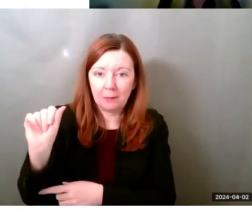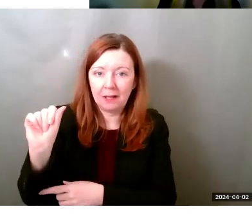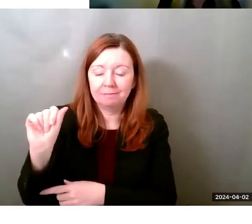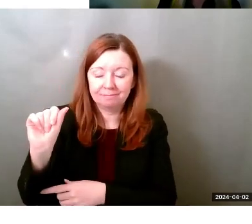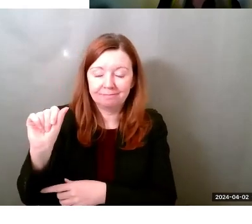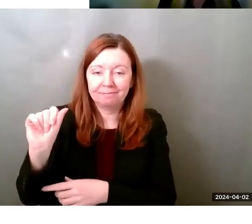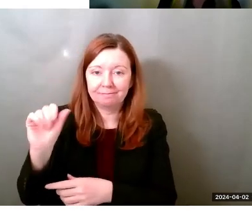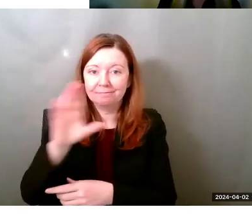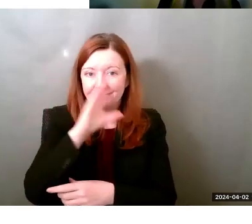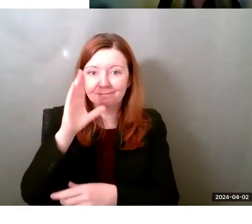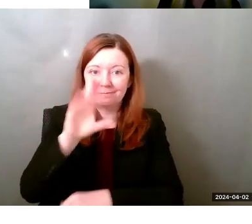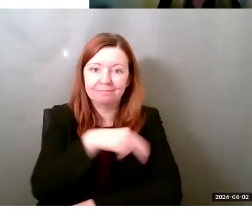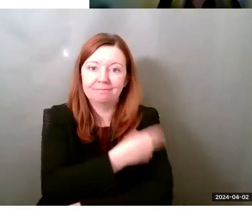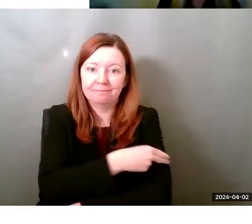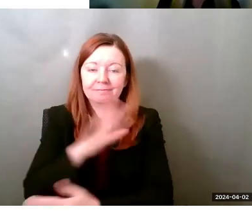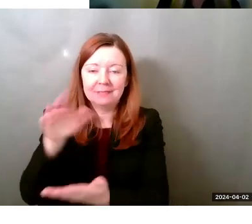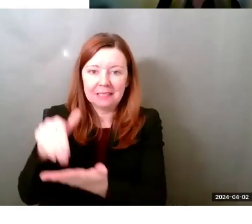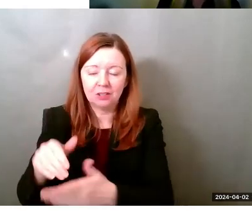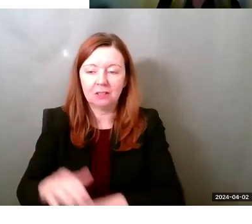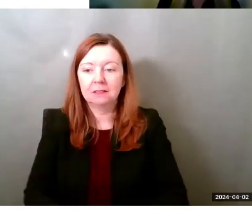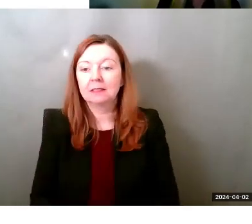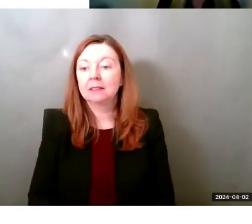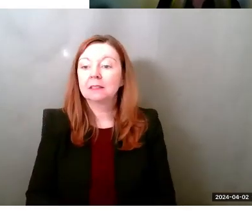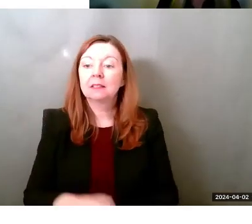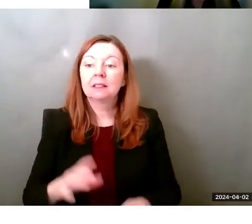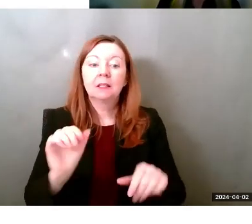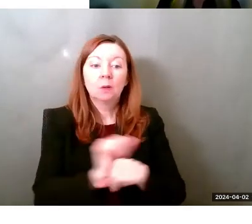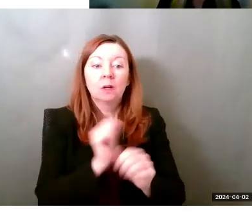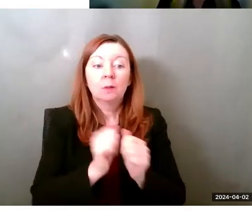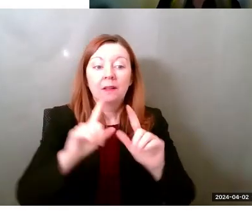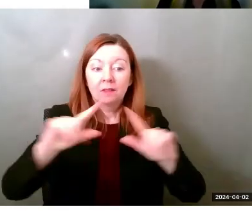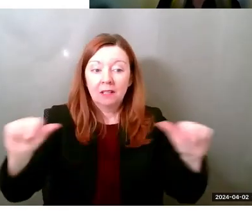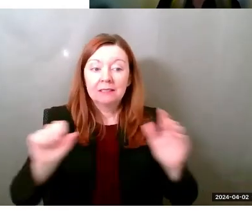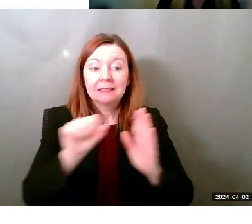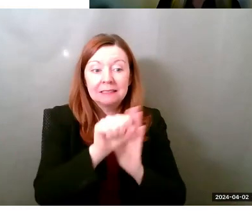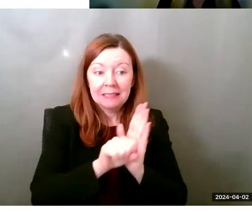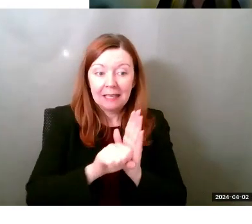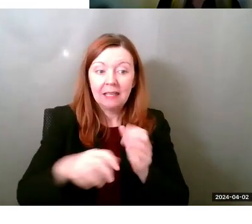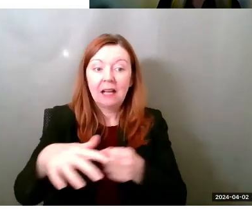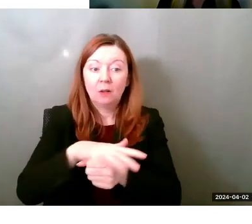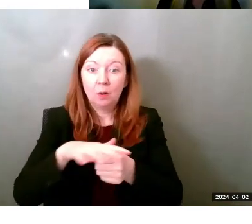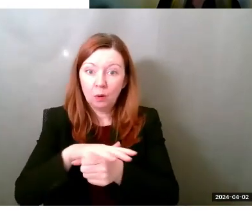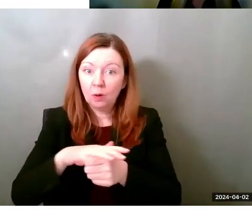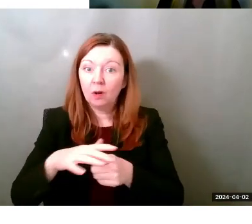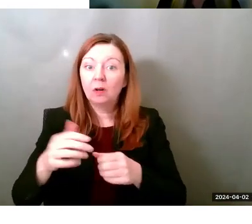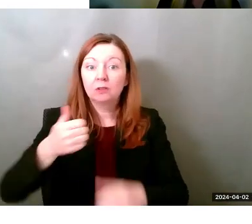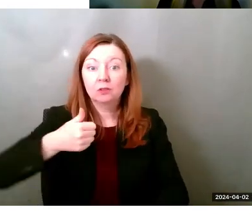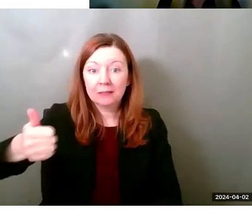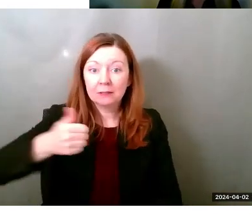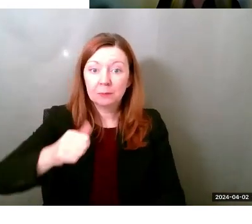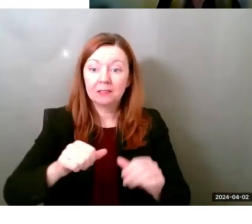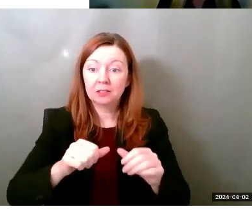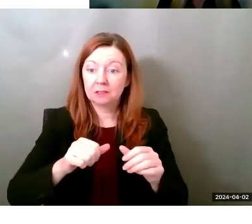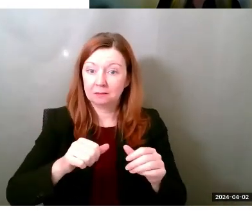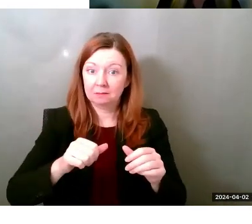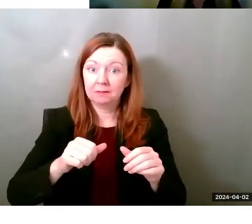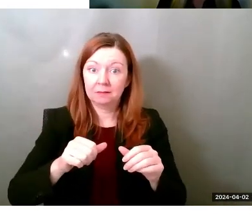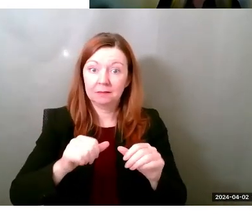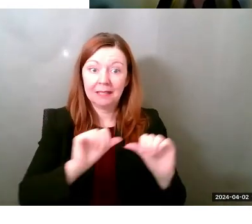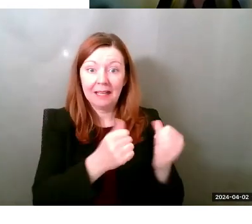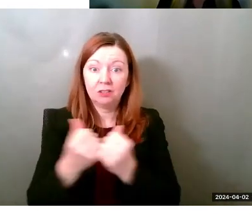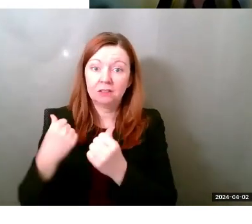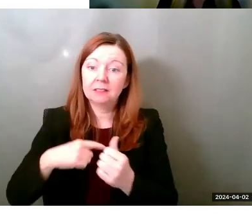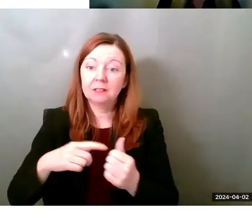So after reviewing these studies, as well as working with the various state and local transportation agencies, it was agreed that the modal split for